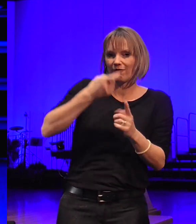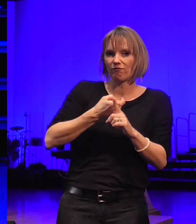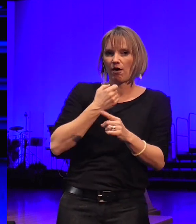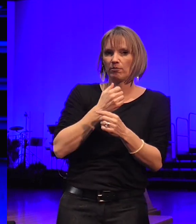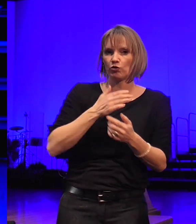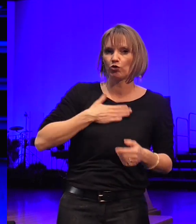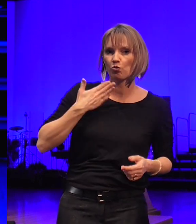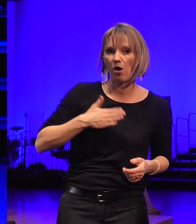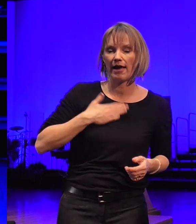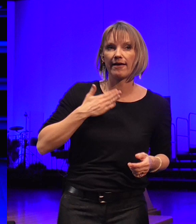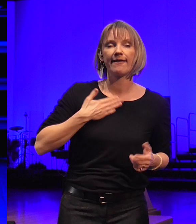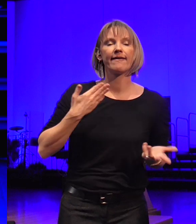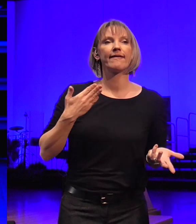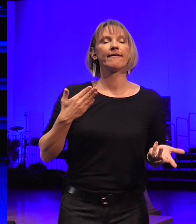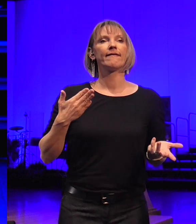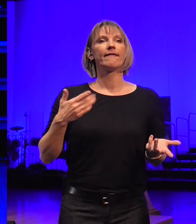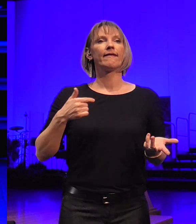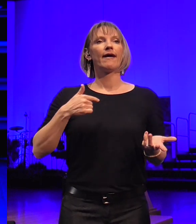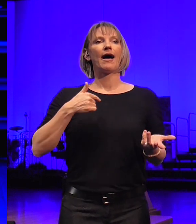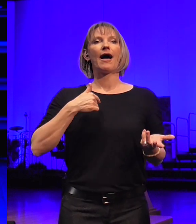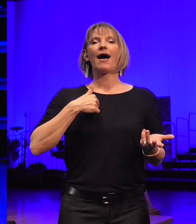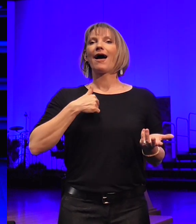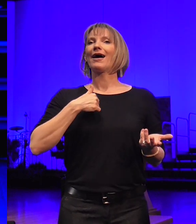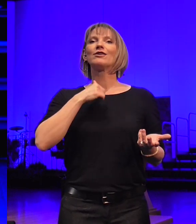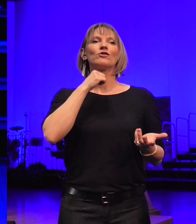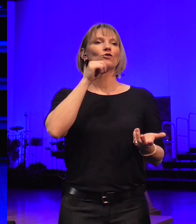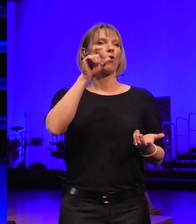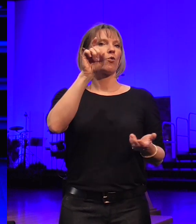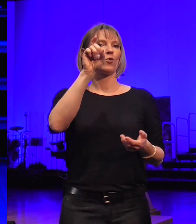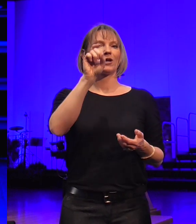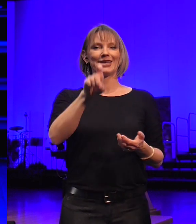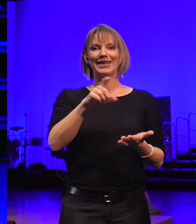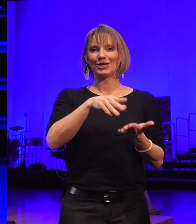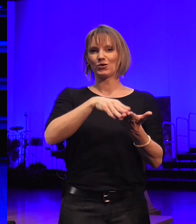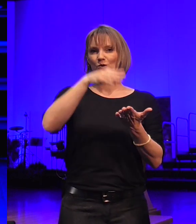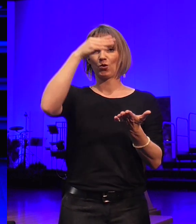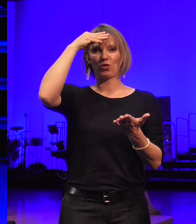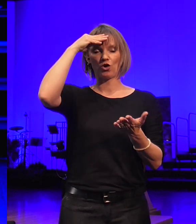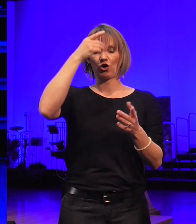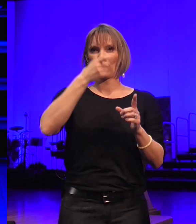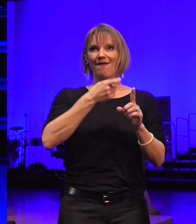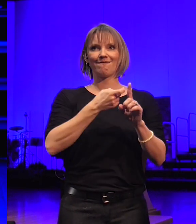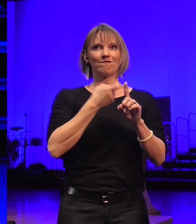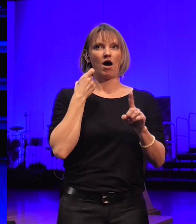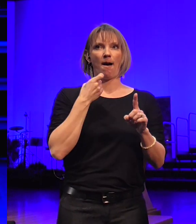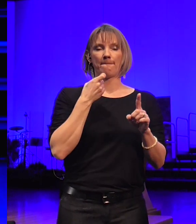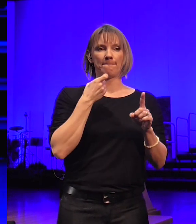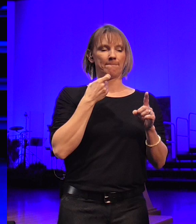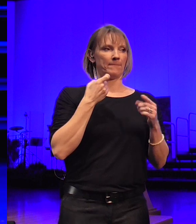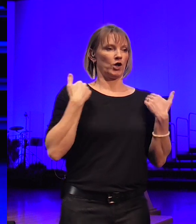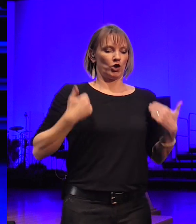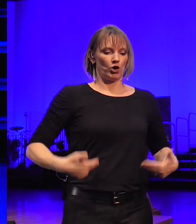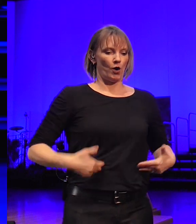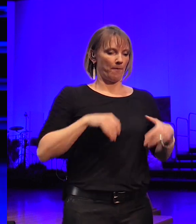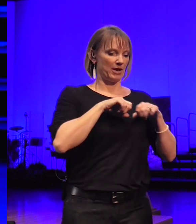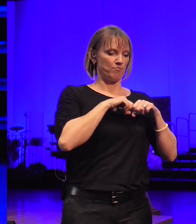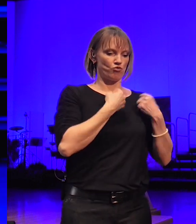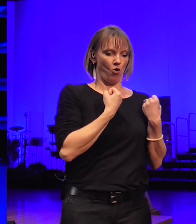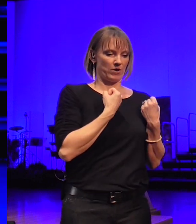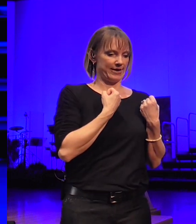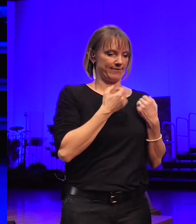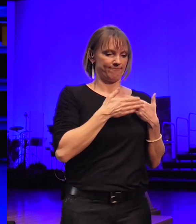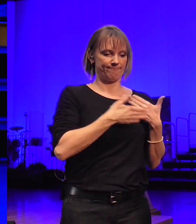joy. I do not need to learn from being a broken human being